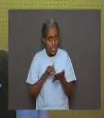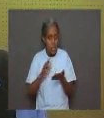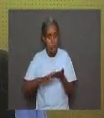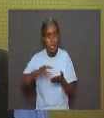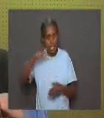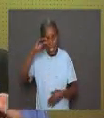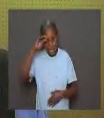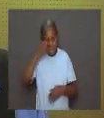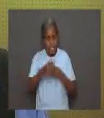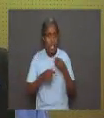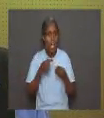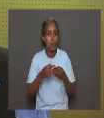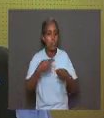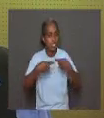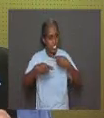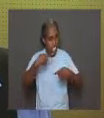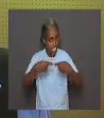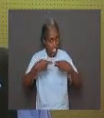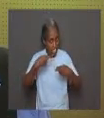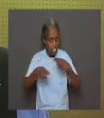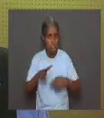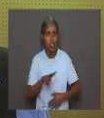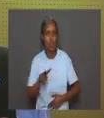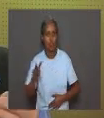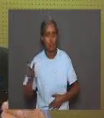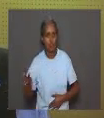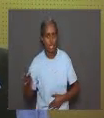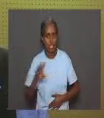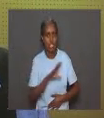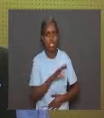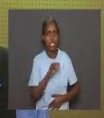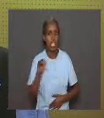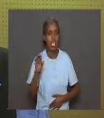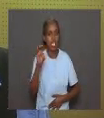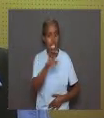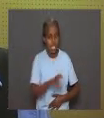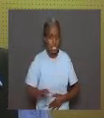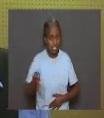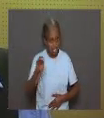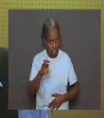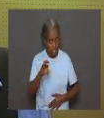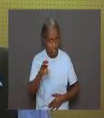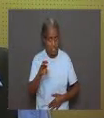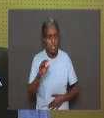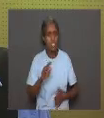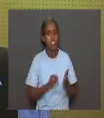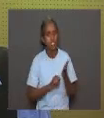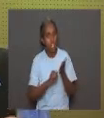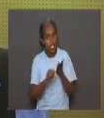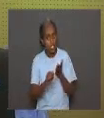learning about the relations of vectors and circles,